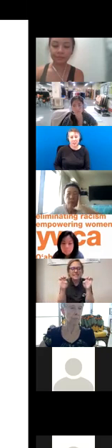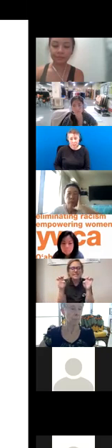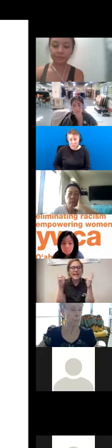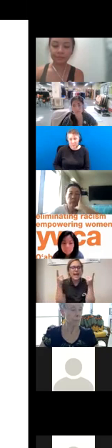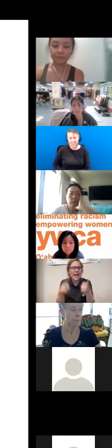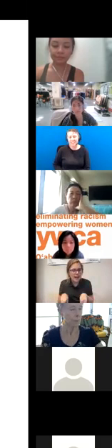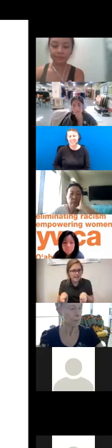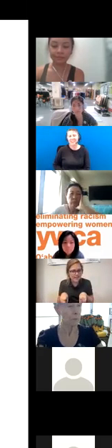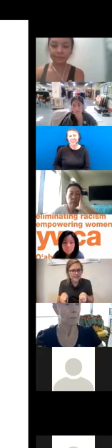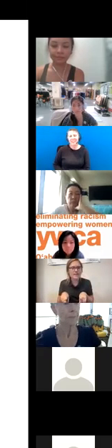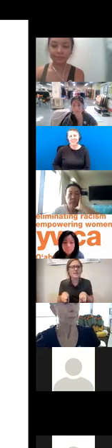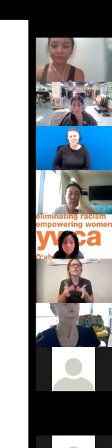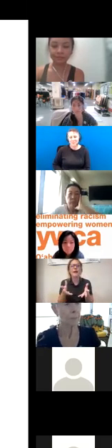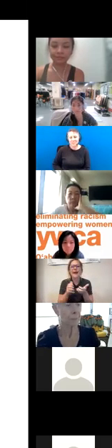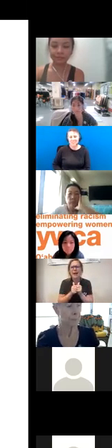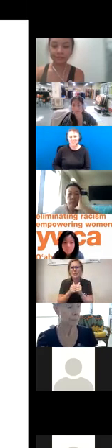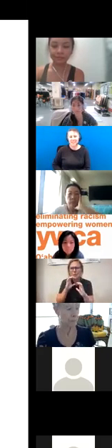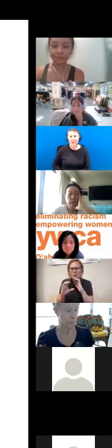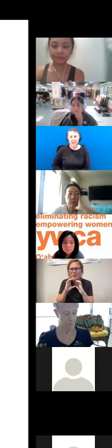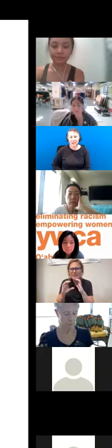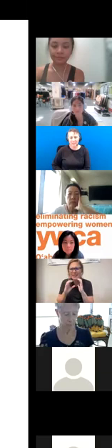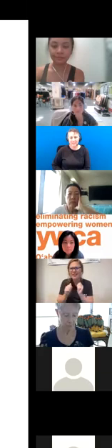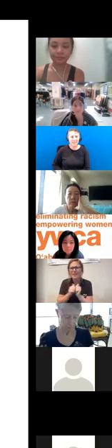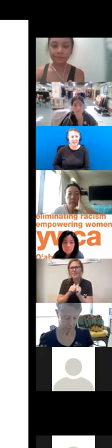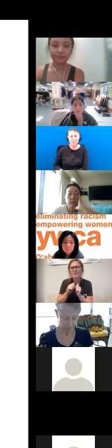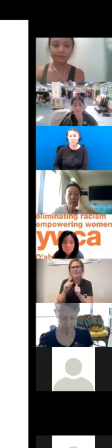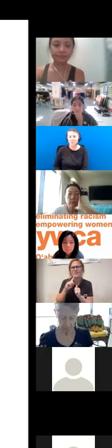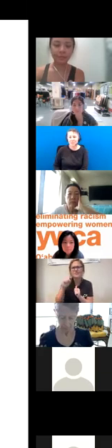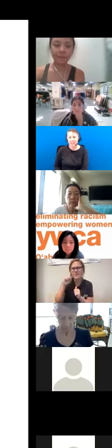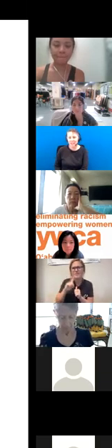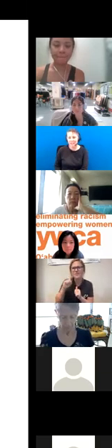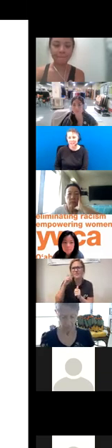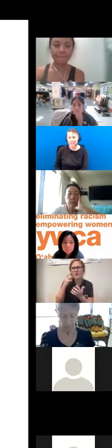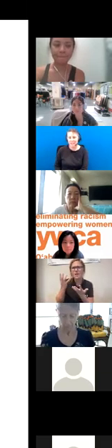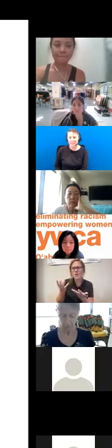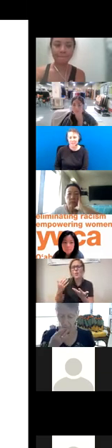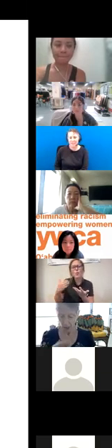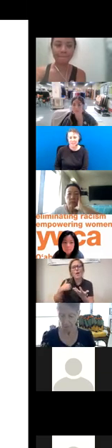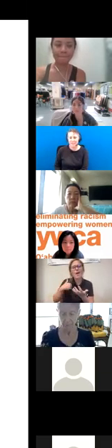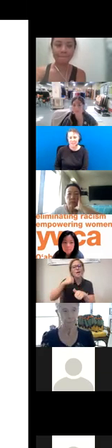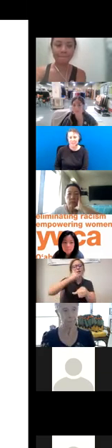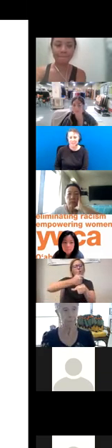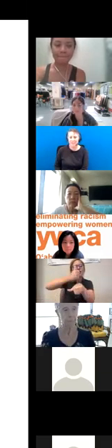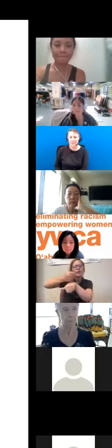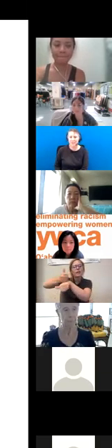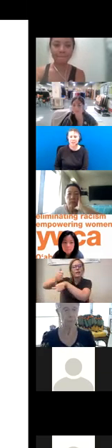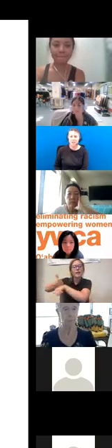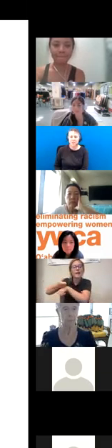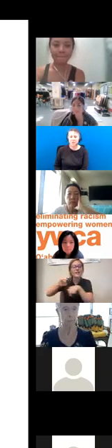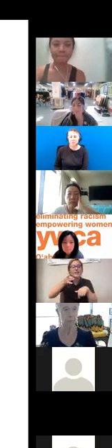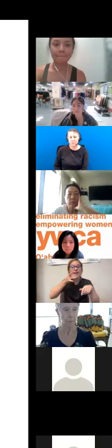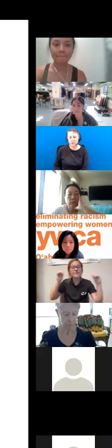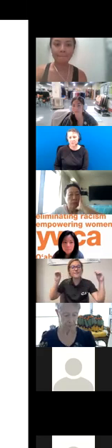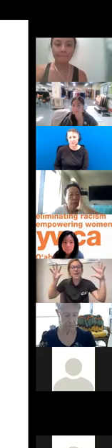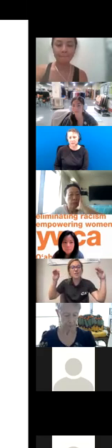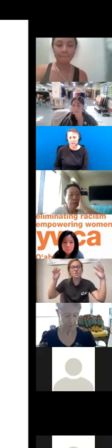Like, knock on wood, if an emergency happens, how do you communicate with a deaf or deafblind person?